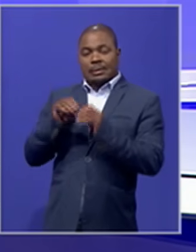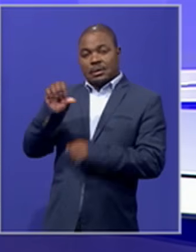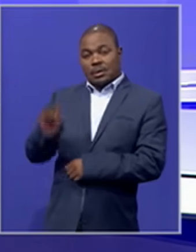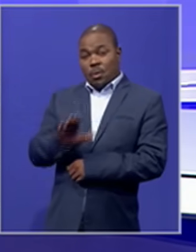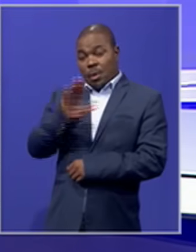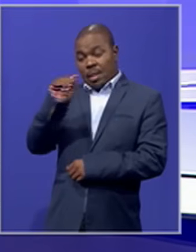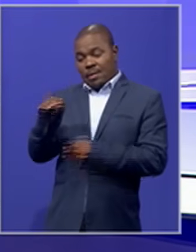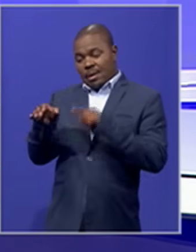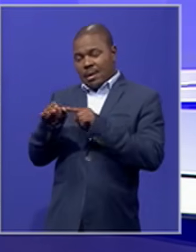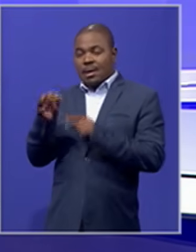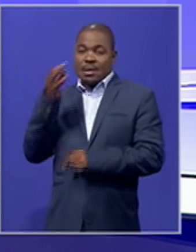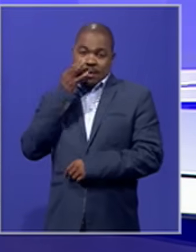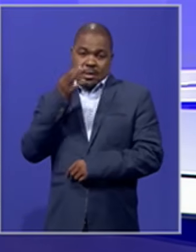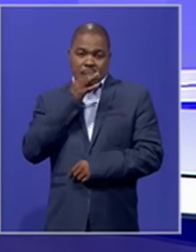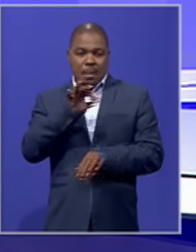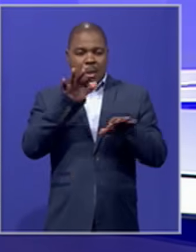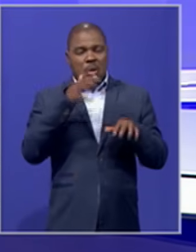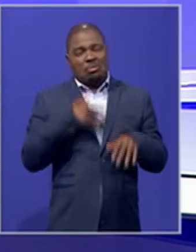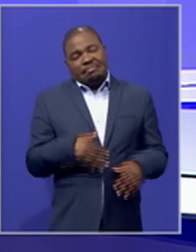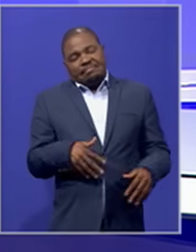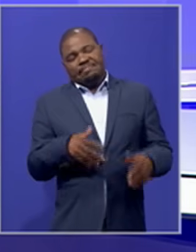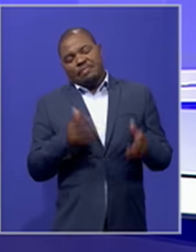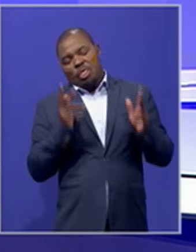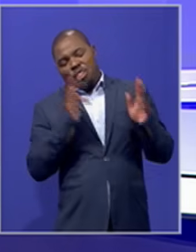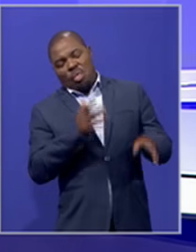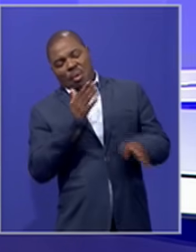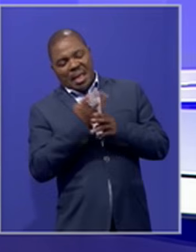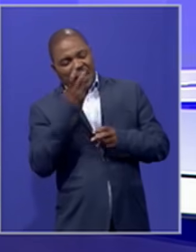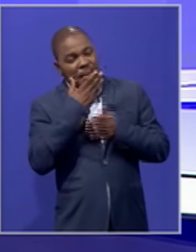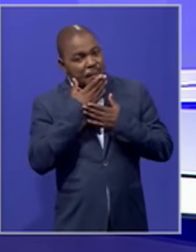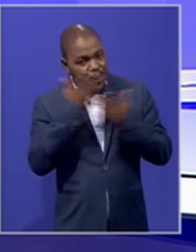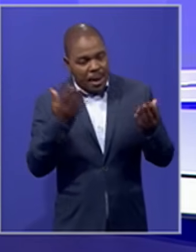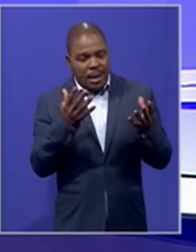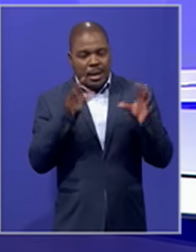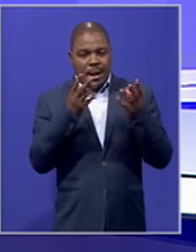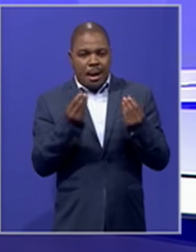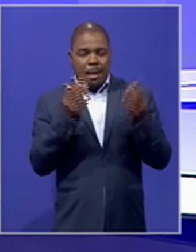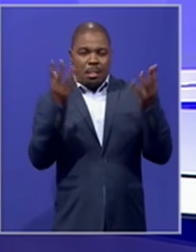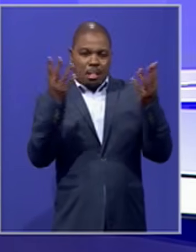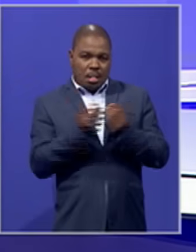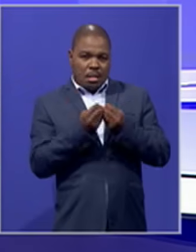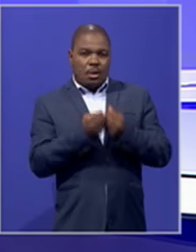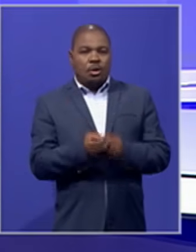Africa. Palo ya batho bao ba nyefile go moko wa go nyakana le mošomo e theogile ka